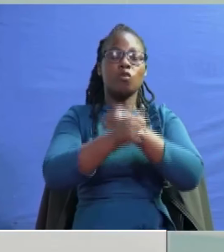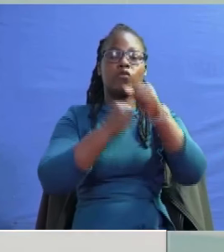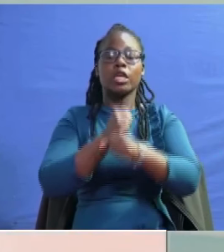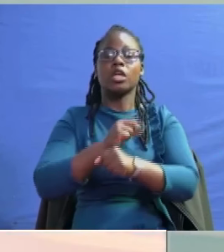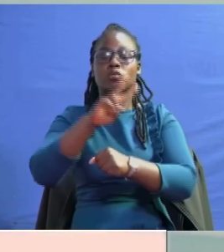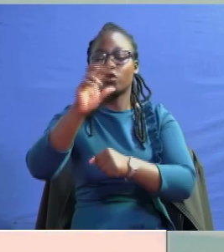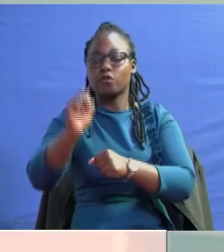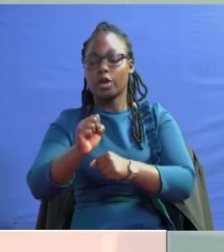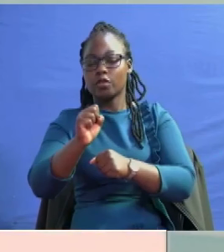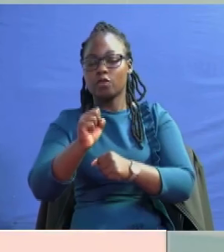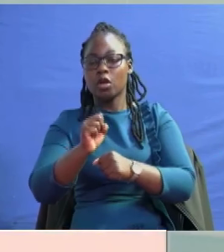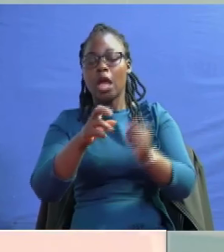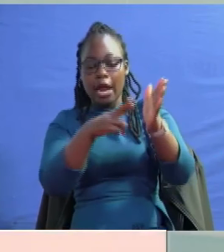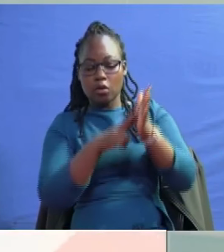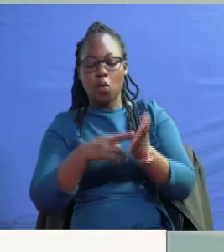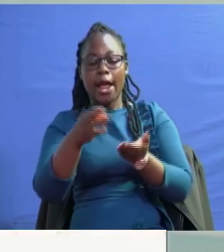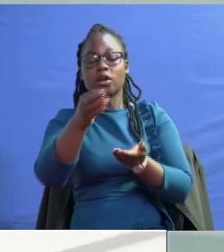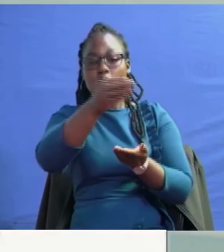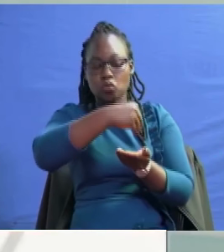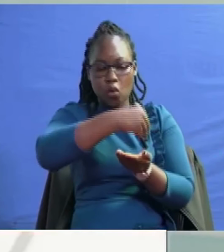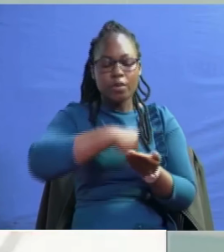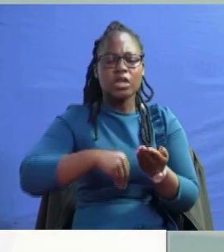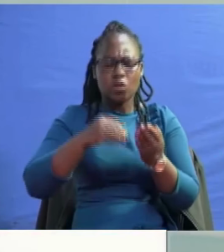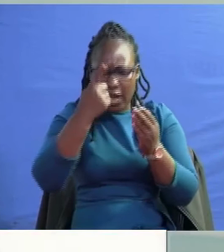Now let's switch gears to matters health. Kenyans above the age of 25 years will have to, or rather will be required to contribute at